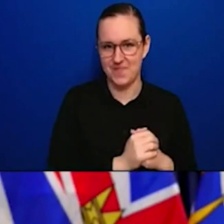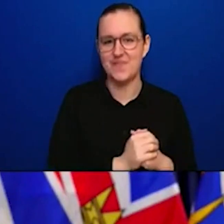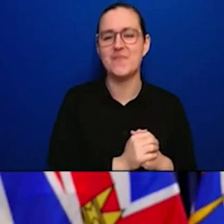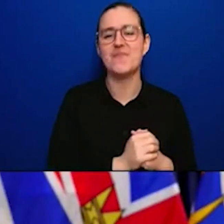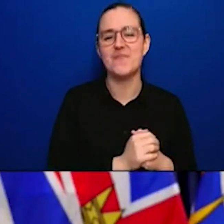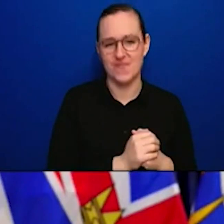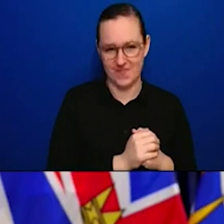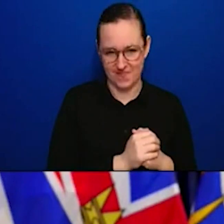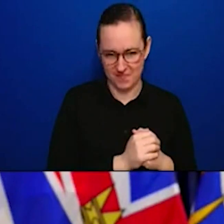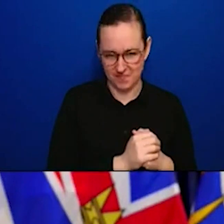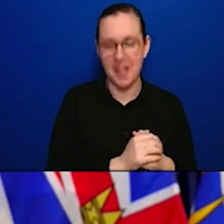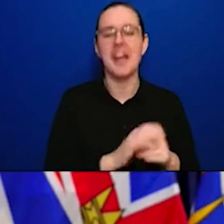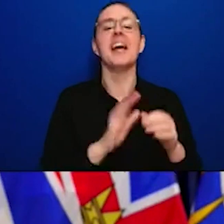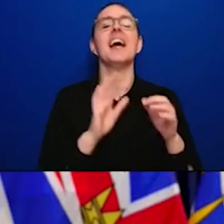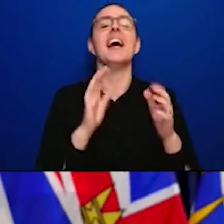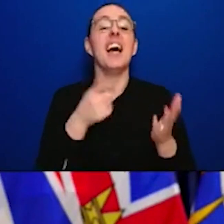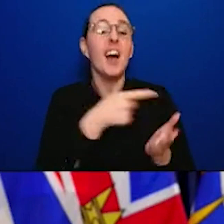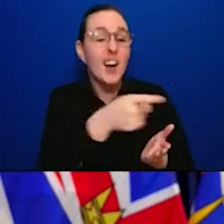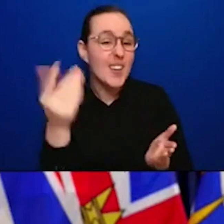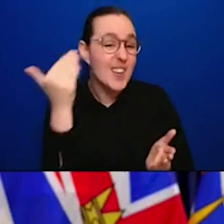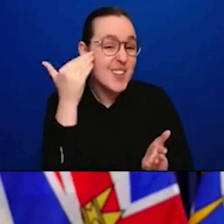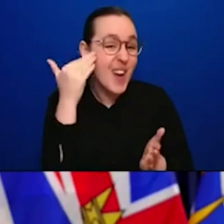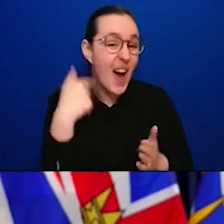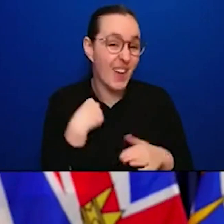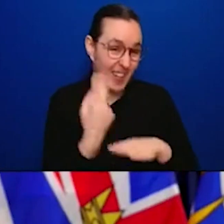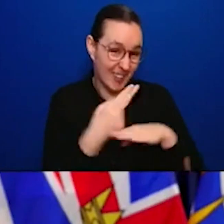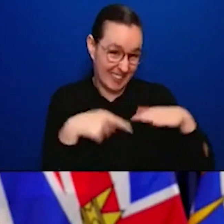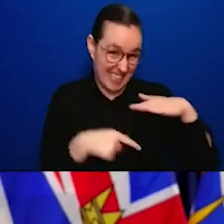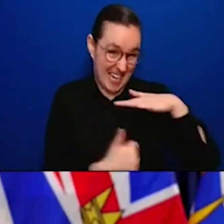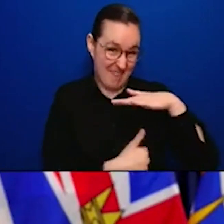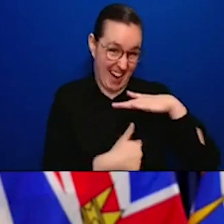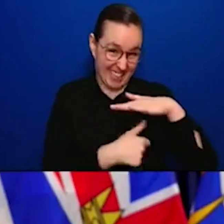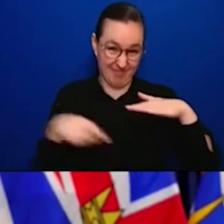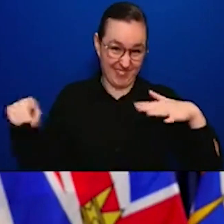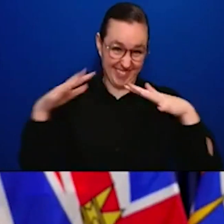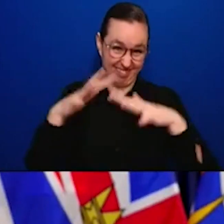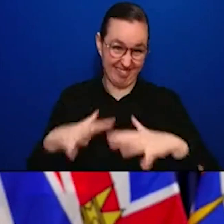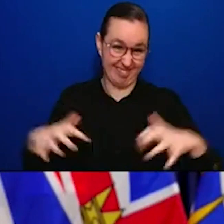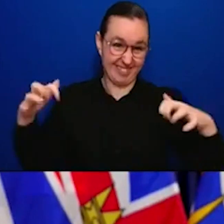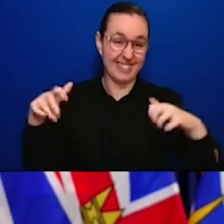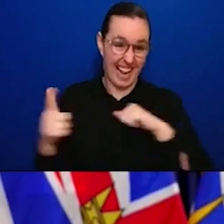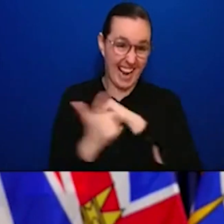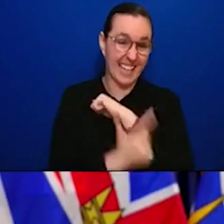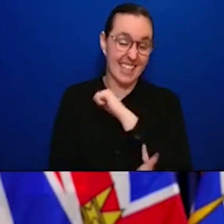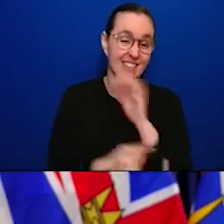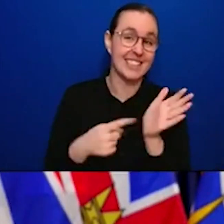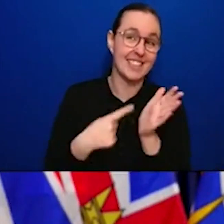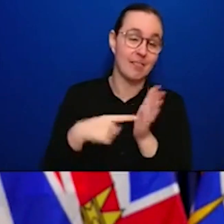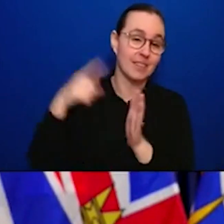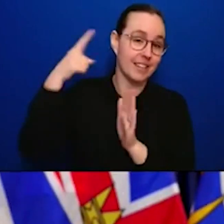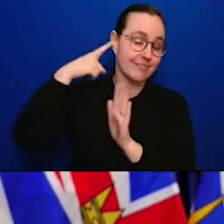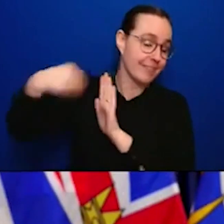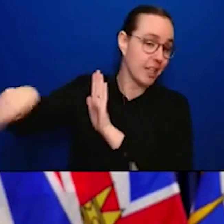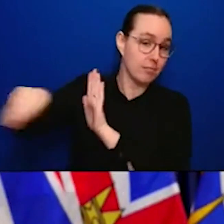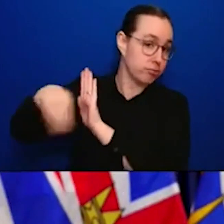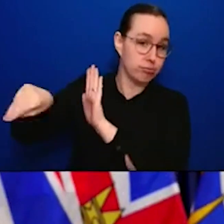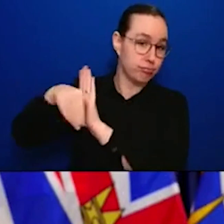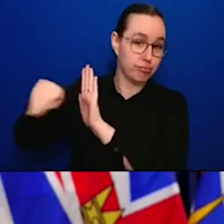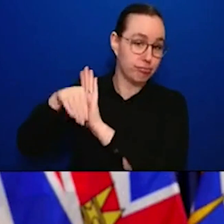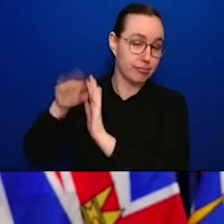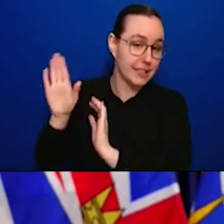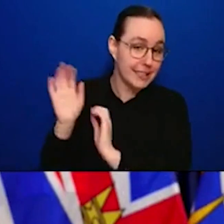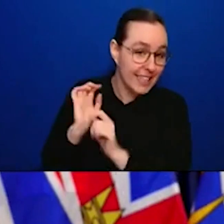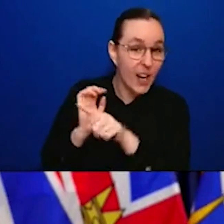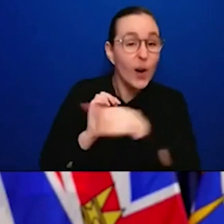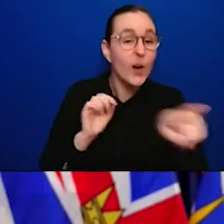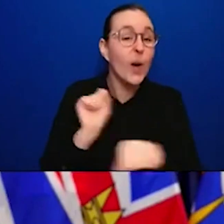As people will know, we are in the basement of the legislature. We're occasionally interrupted by bells, which is, for for people who work here, I think